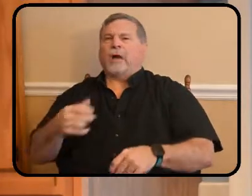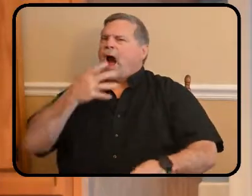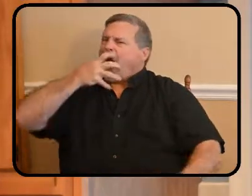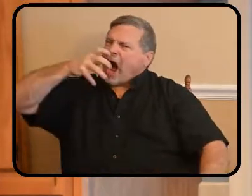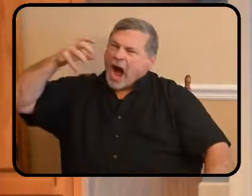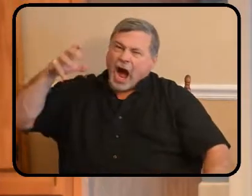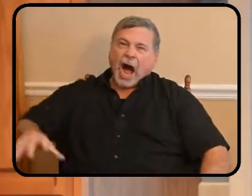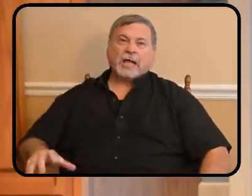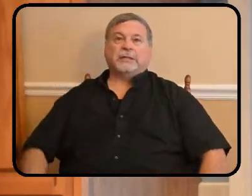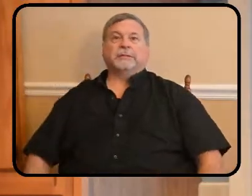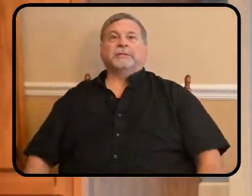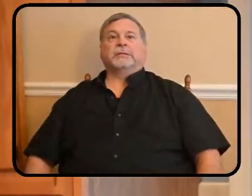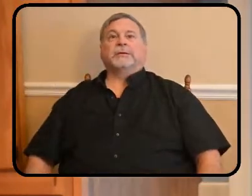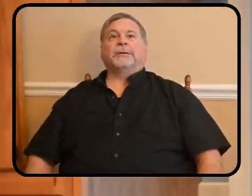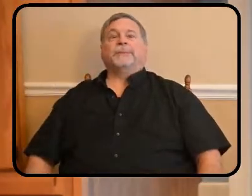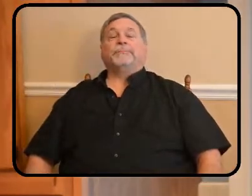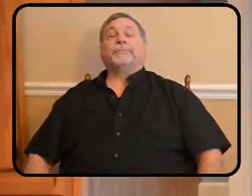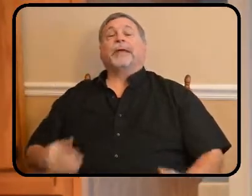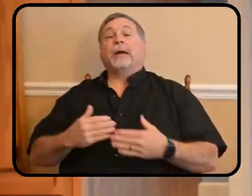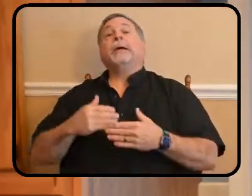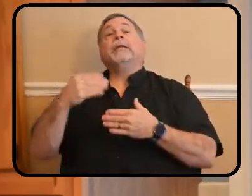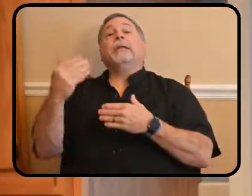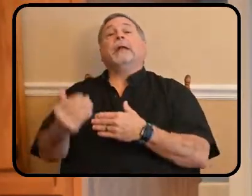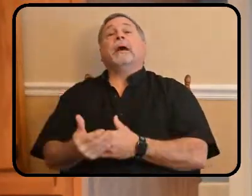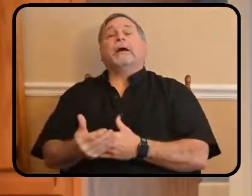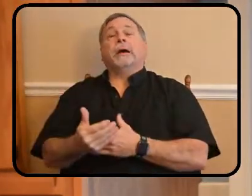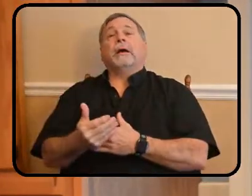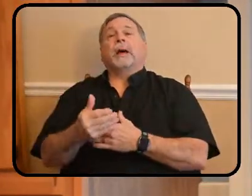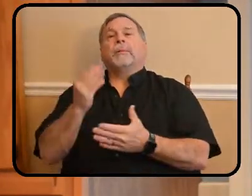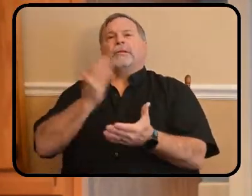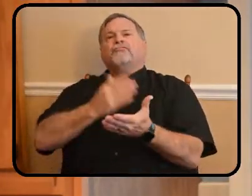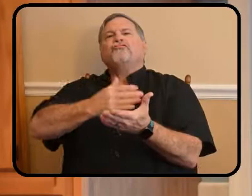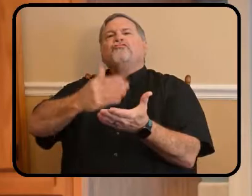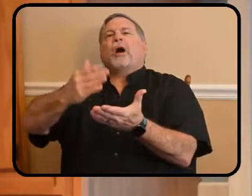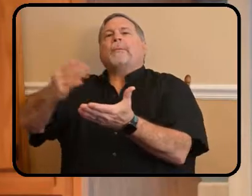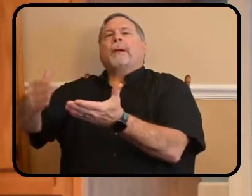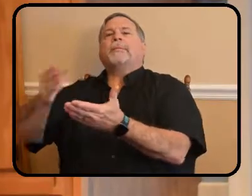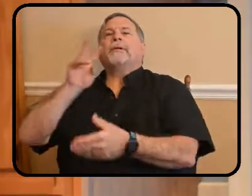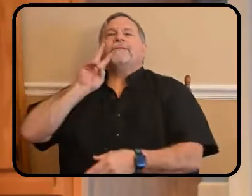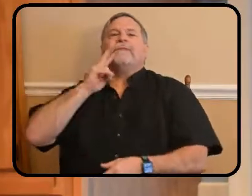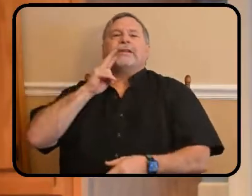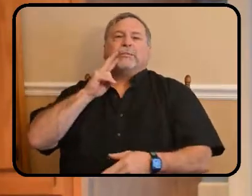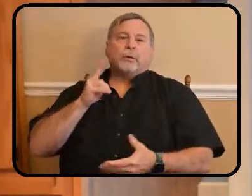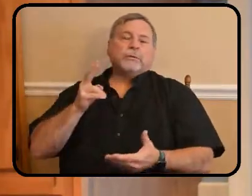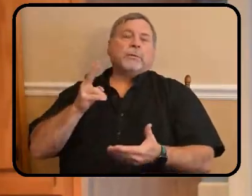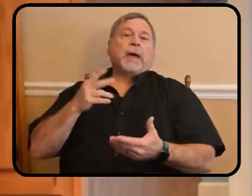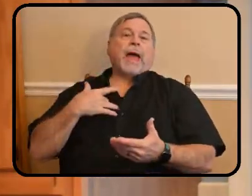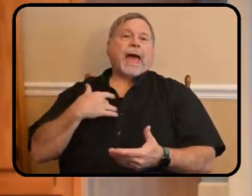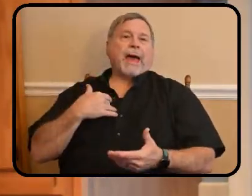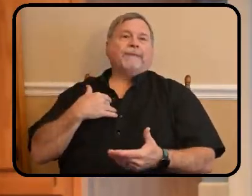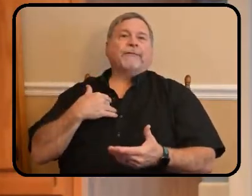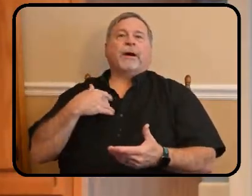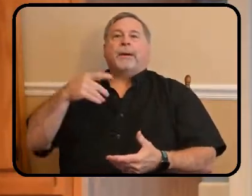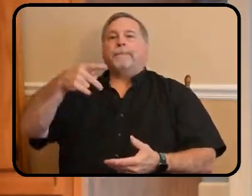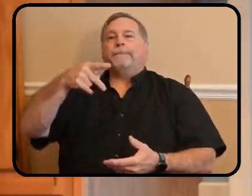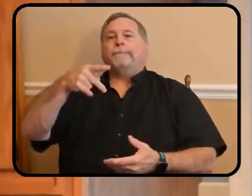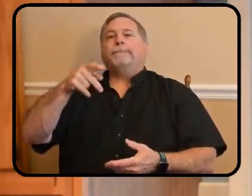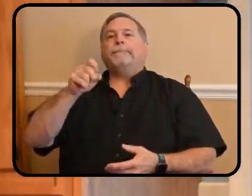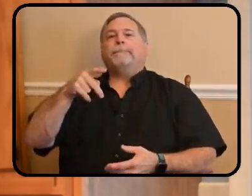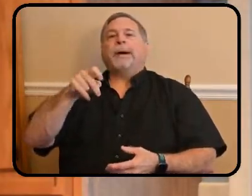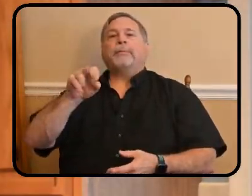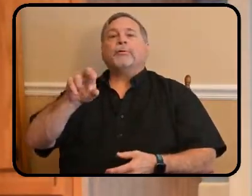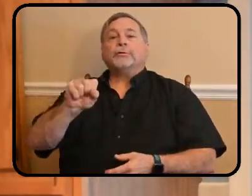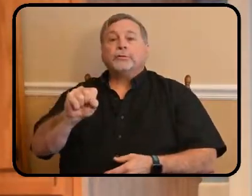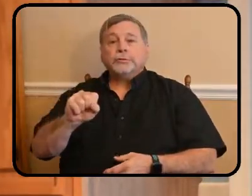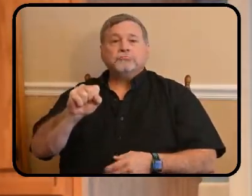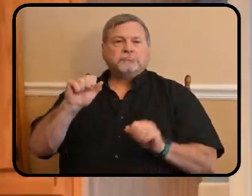hot. Now the next thing I'm going to do right now is I'm going to chop up some vegetables very fine. I've got some peppers. Now you can